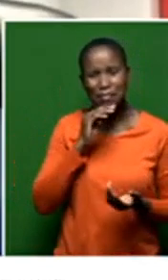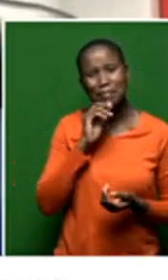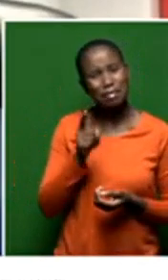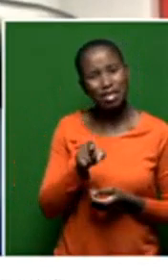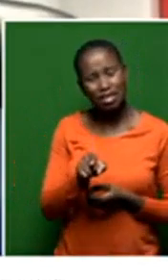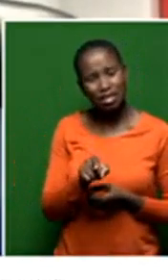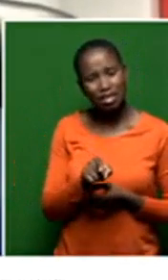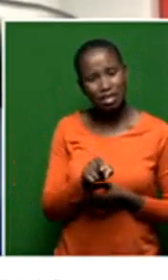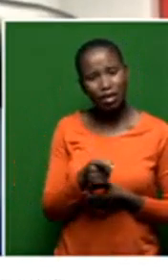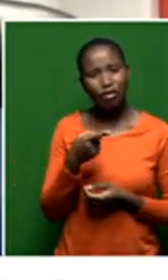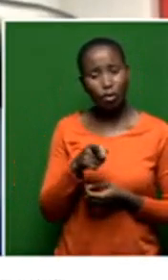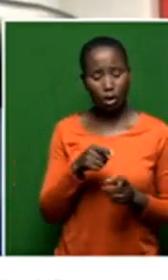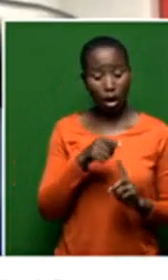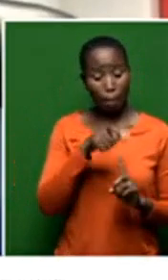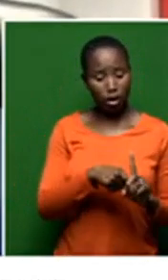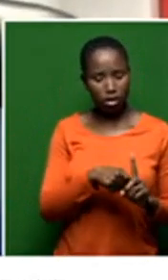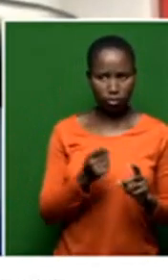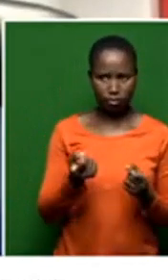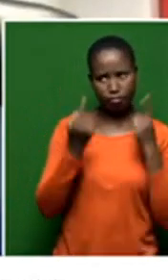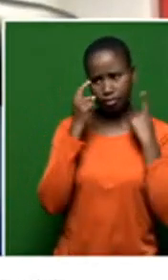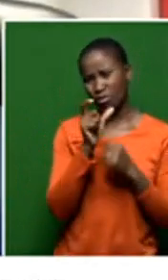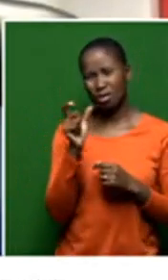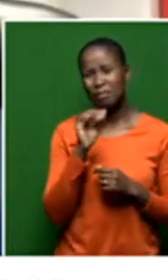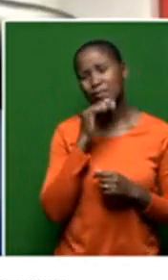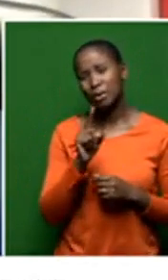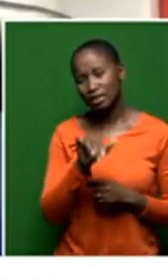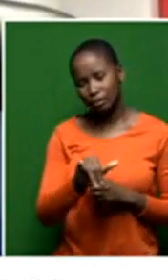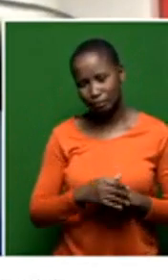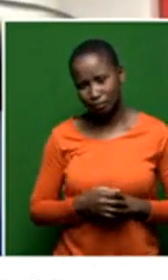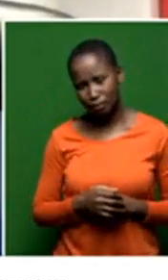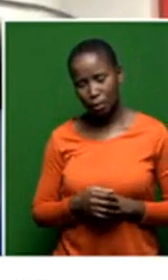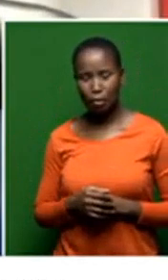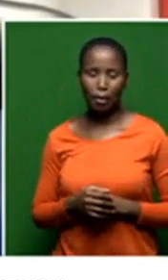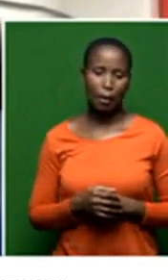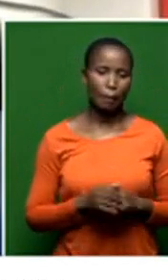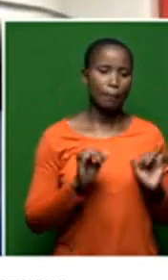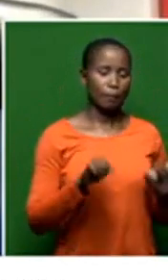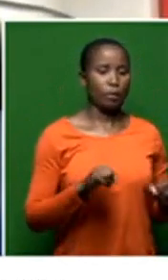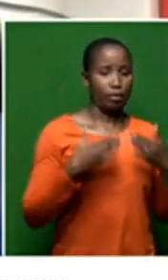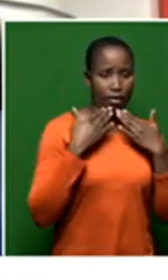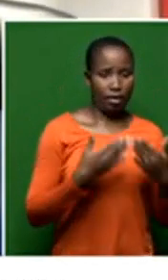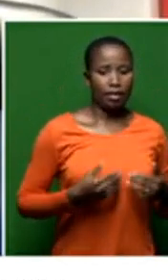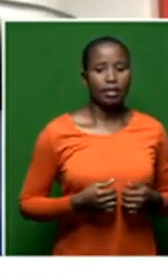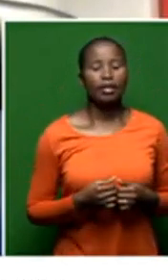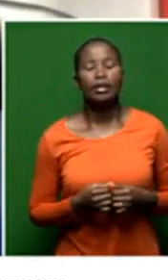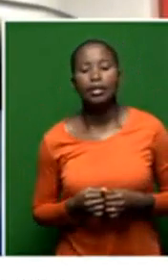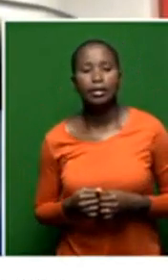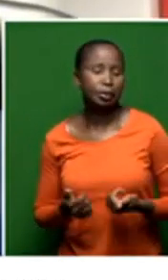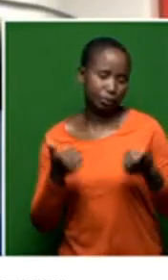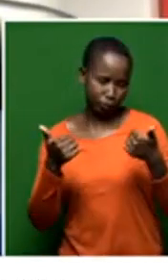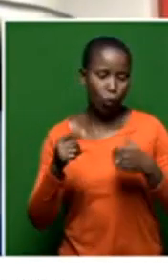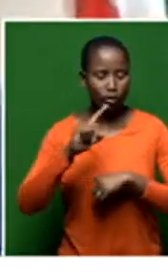to mean for the person on the street? Thank you. Indeed, it's a great day. It's been